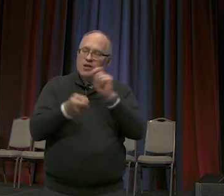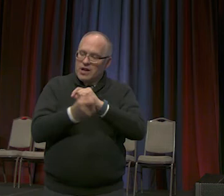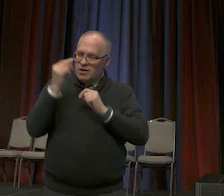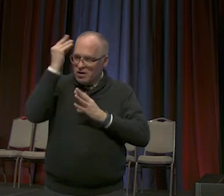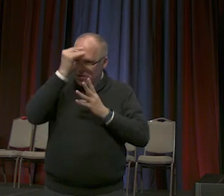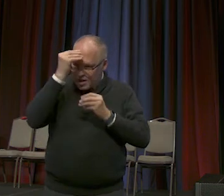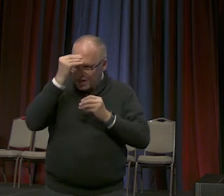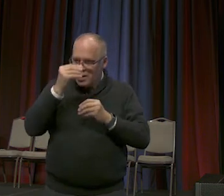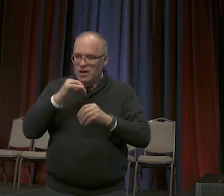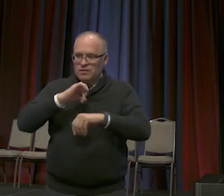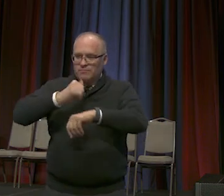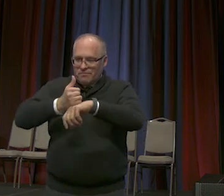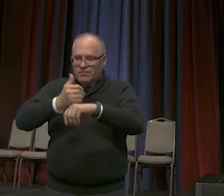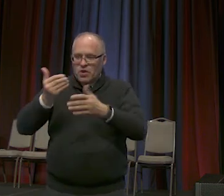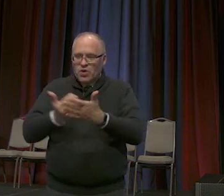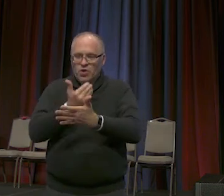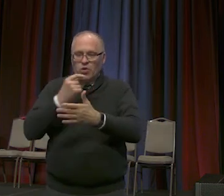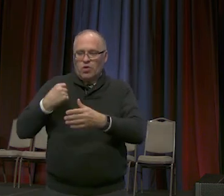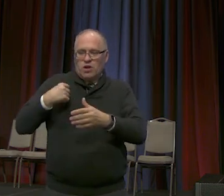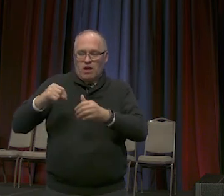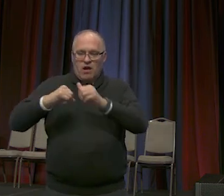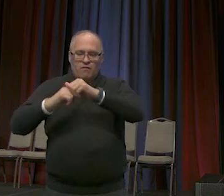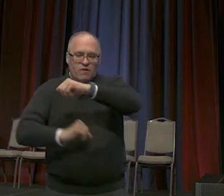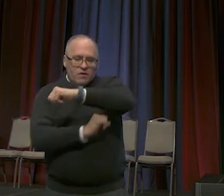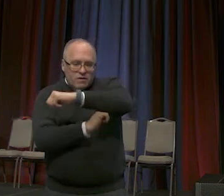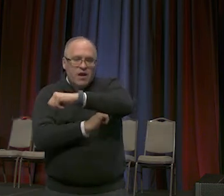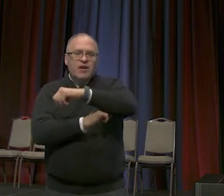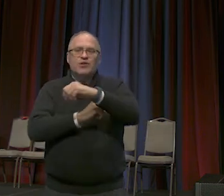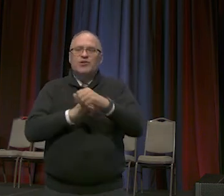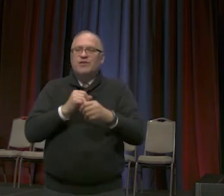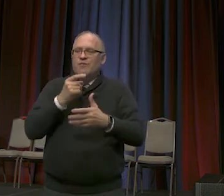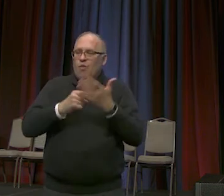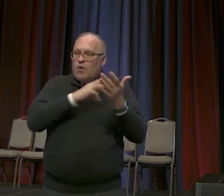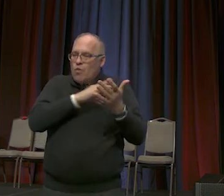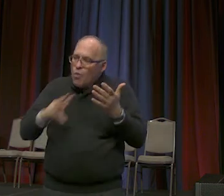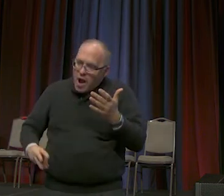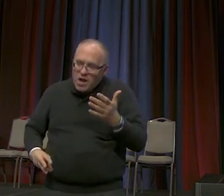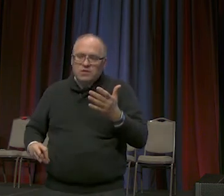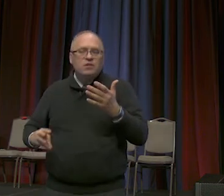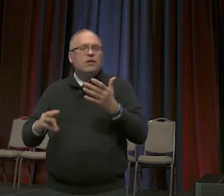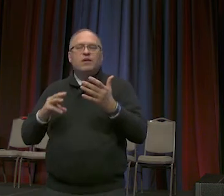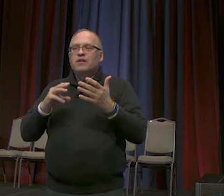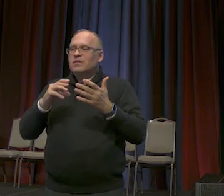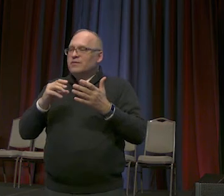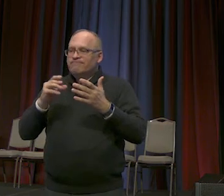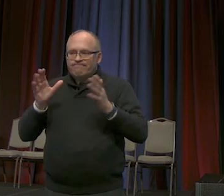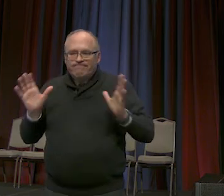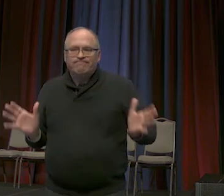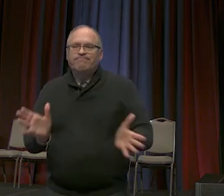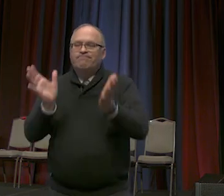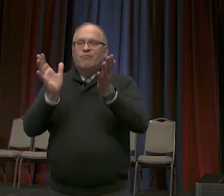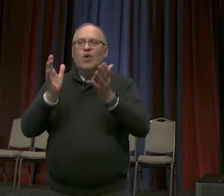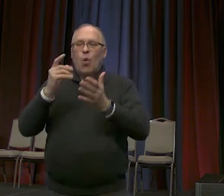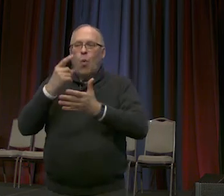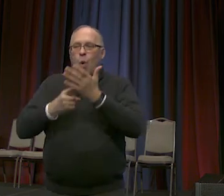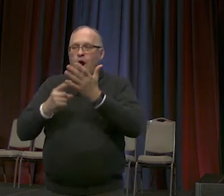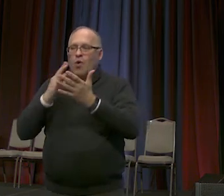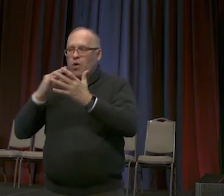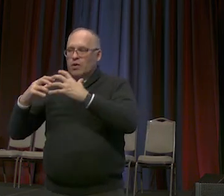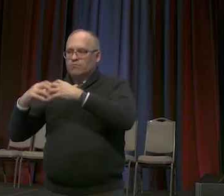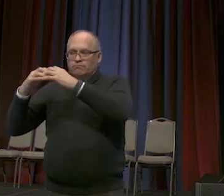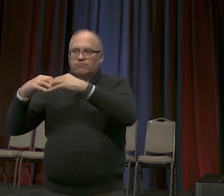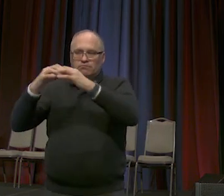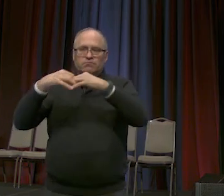foundation for a revival of the Methodist movement in whatever expressions emerge to address our 21st